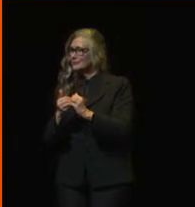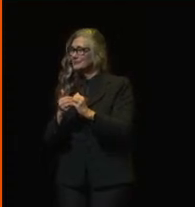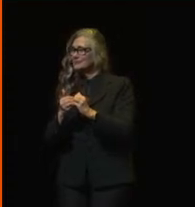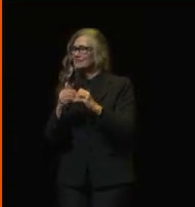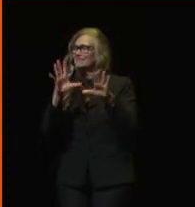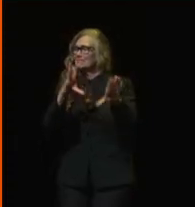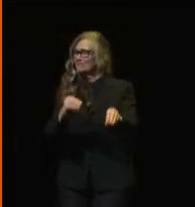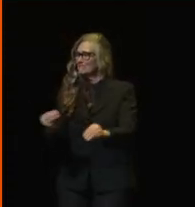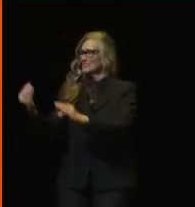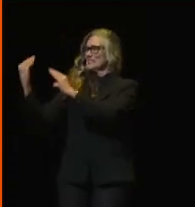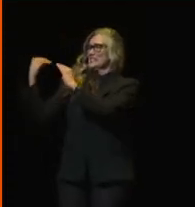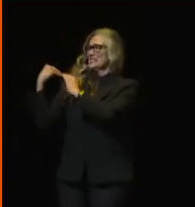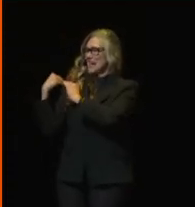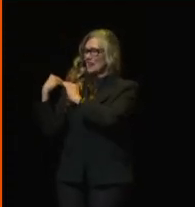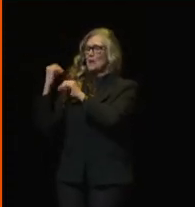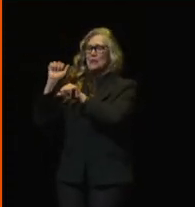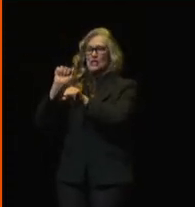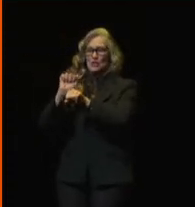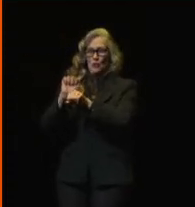were here, he would